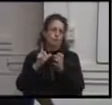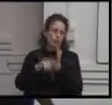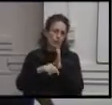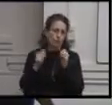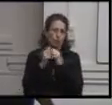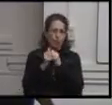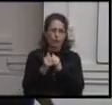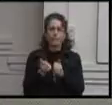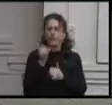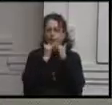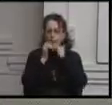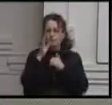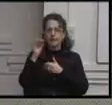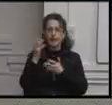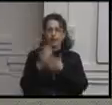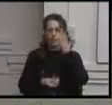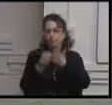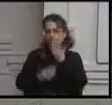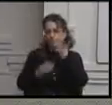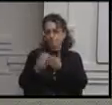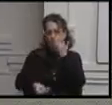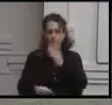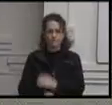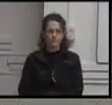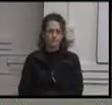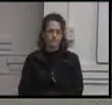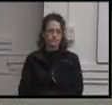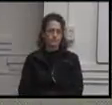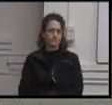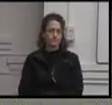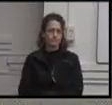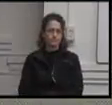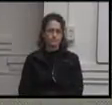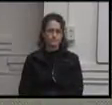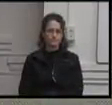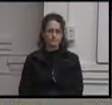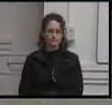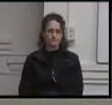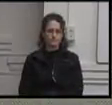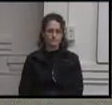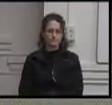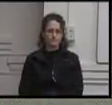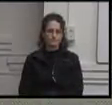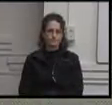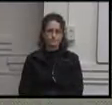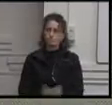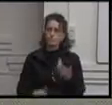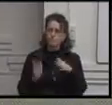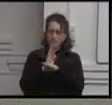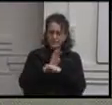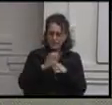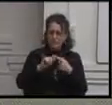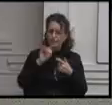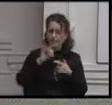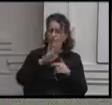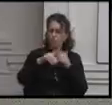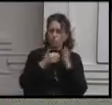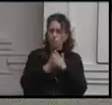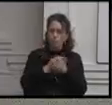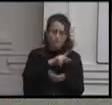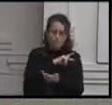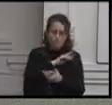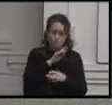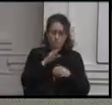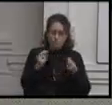Okay. Are the businesses all personal property? Are the businesses all personal property? Yes. All right, so those